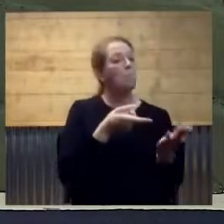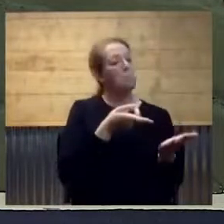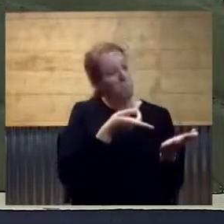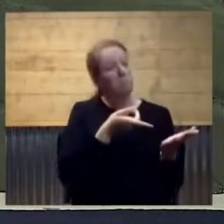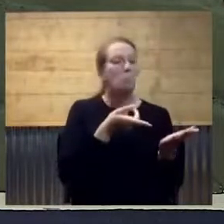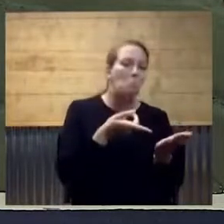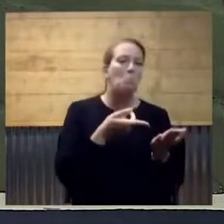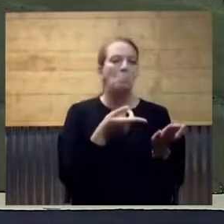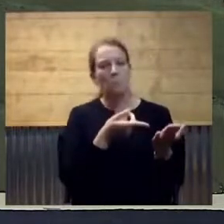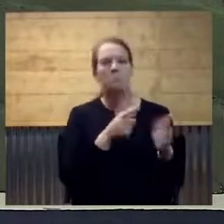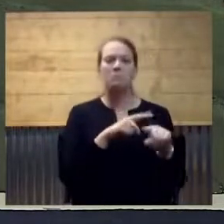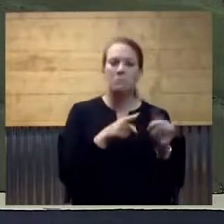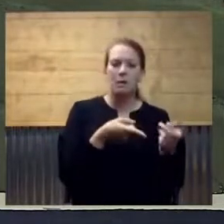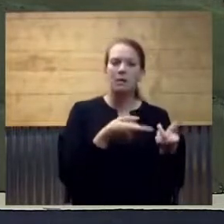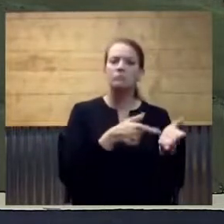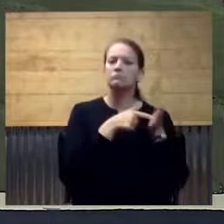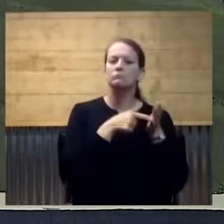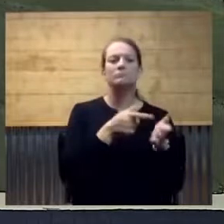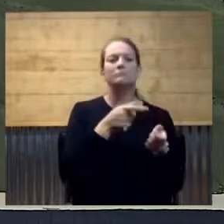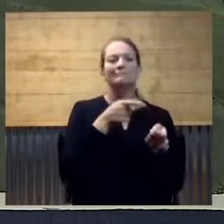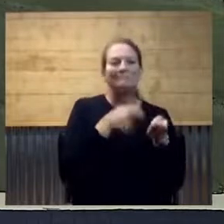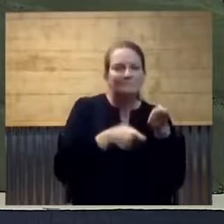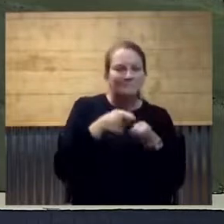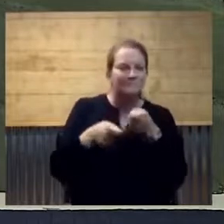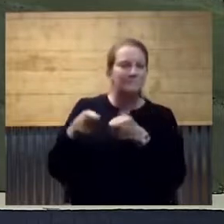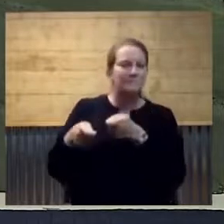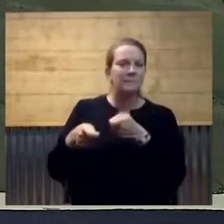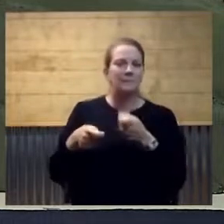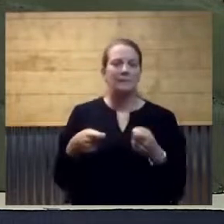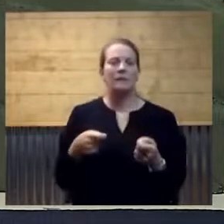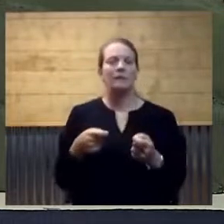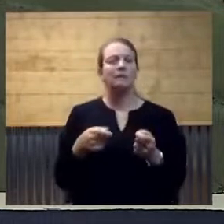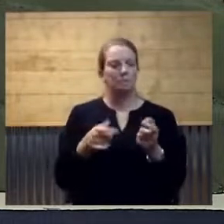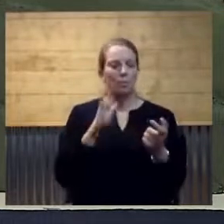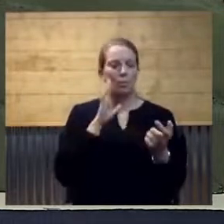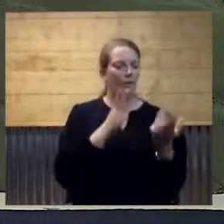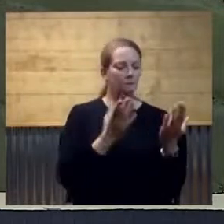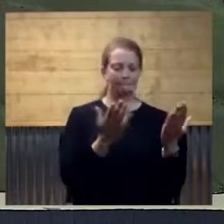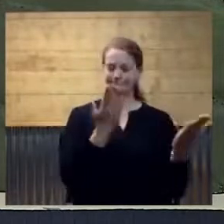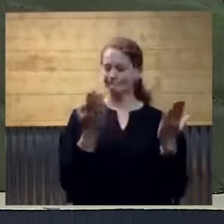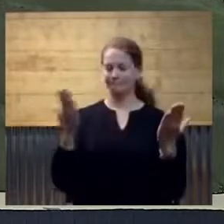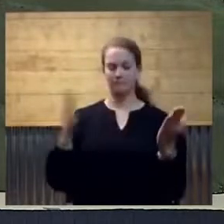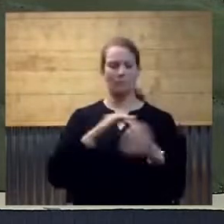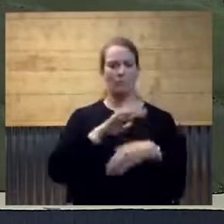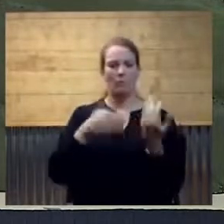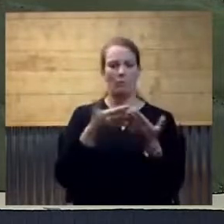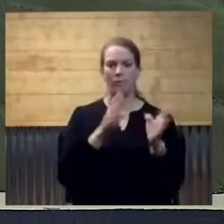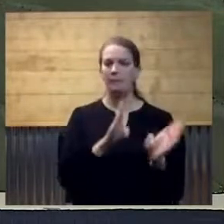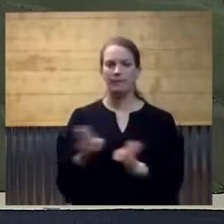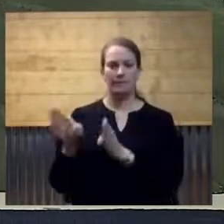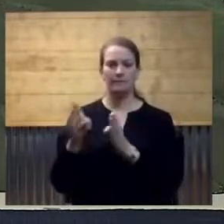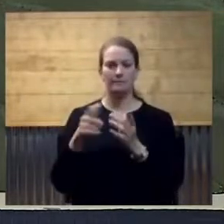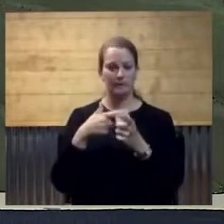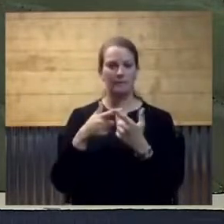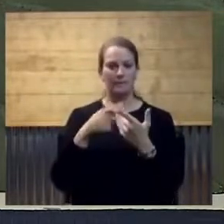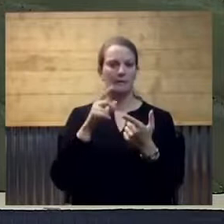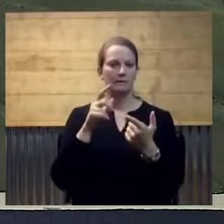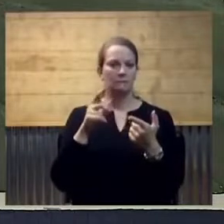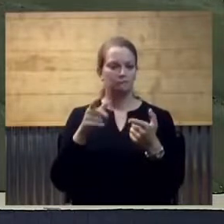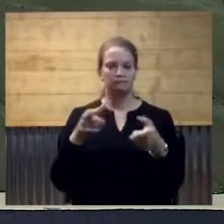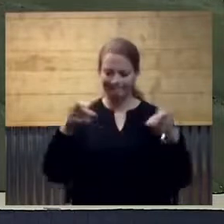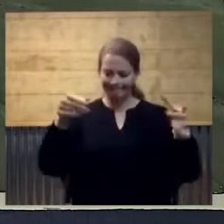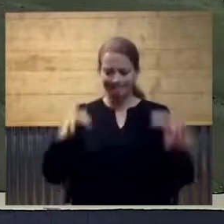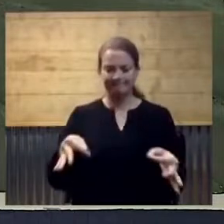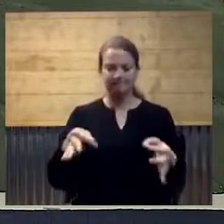the specific plan, and then make a global decision as to whether or not any